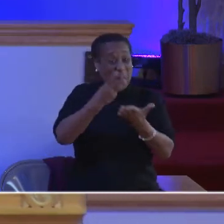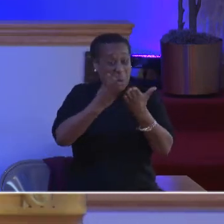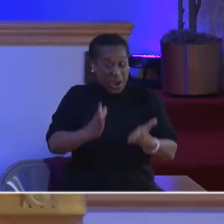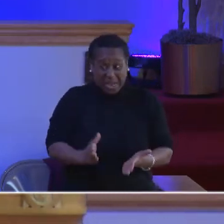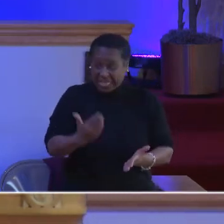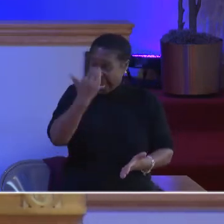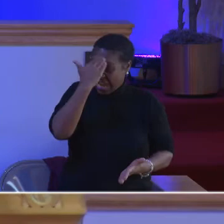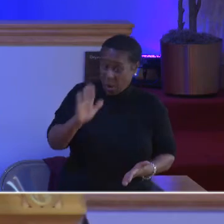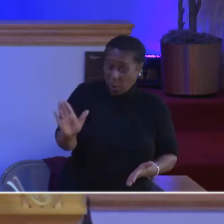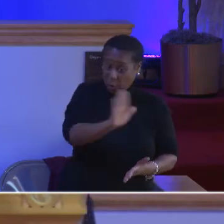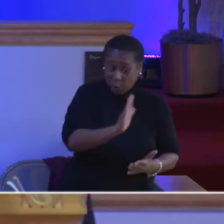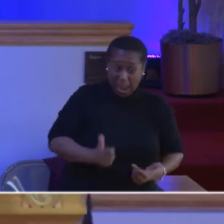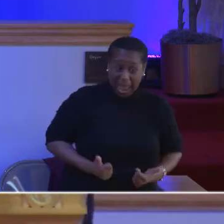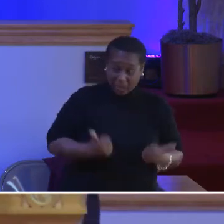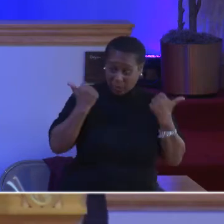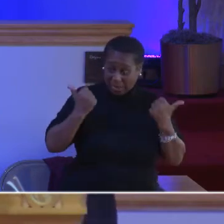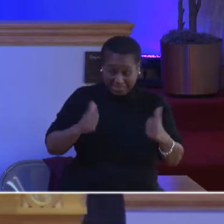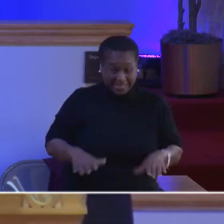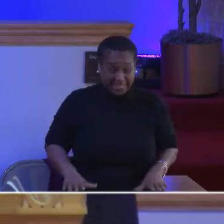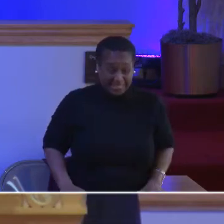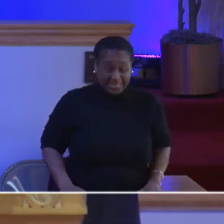knows your address.